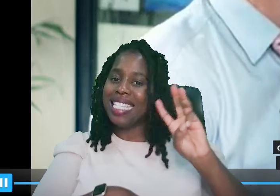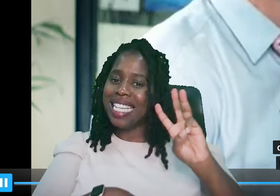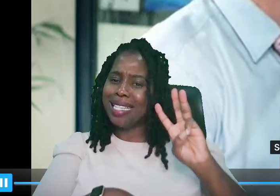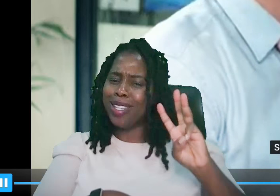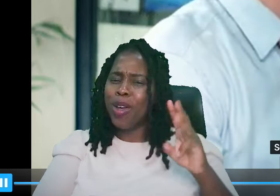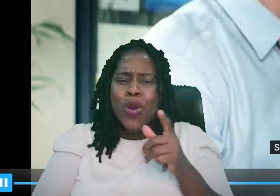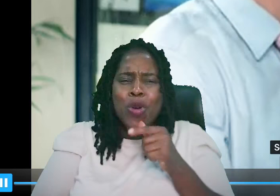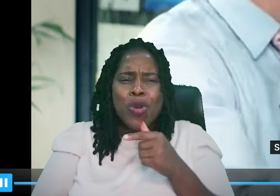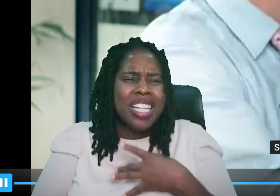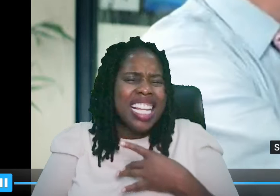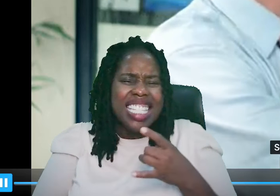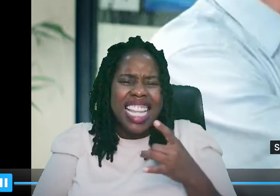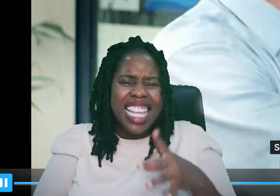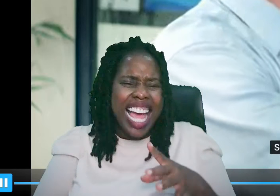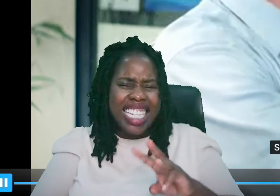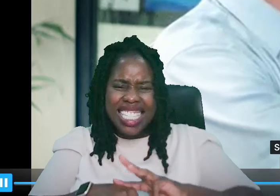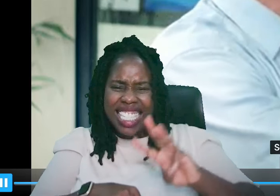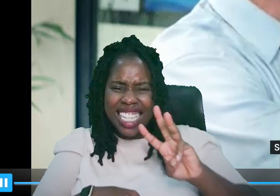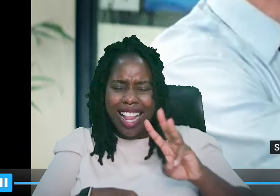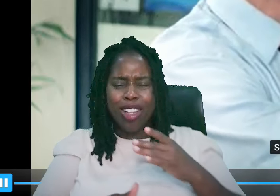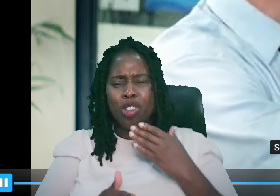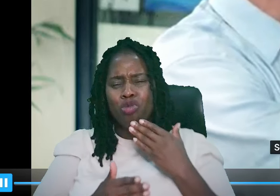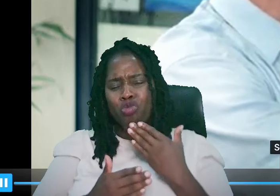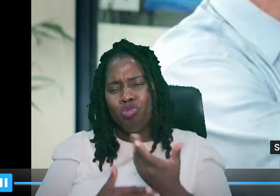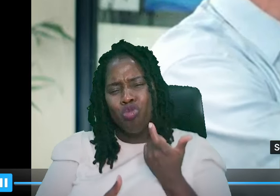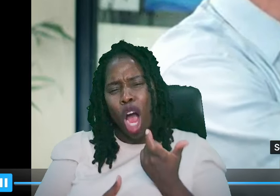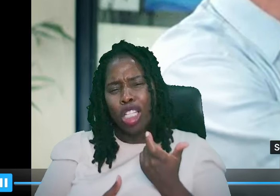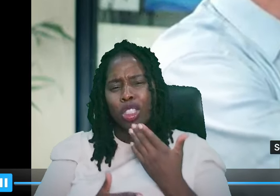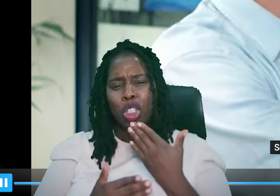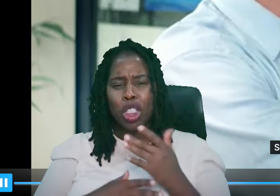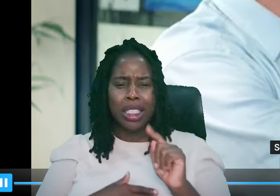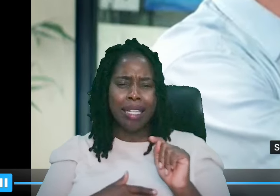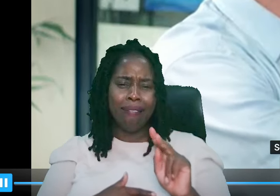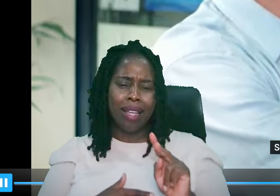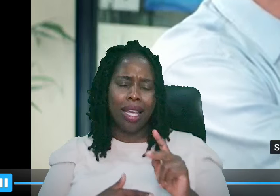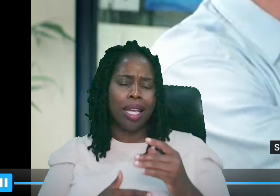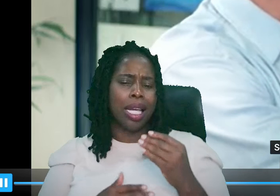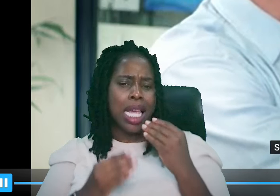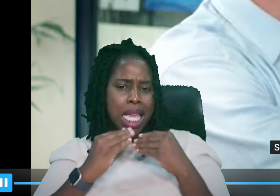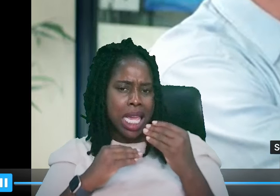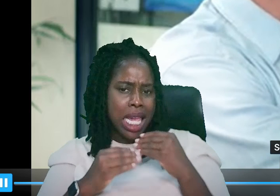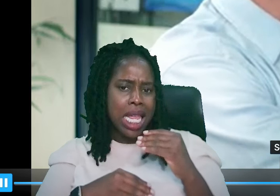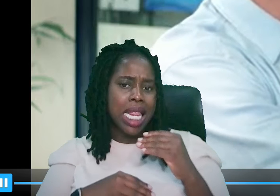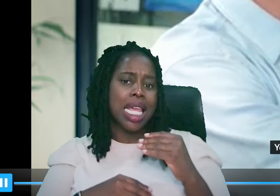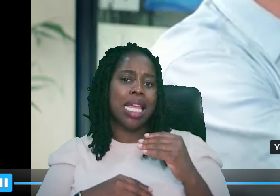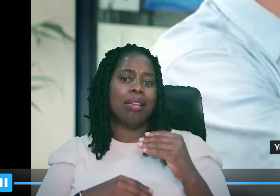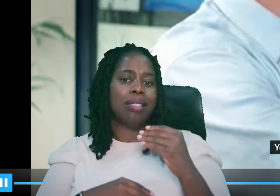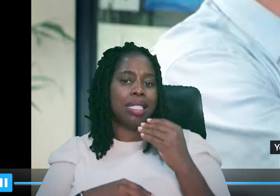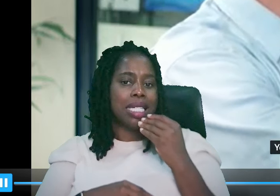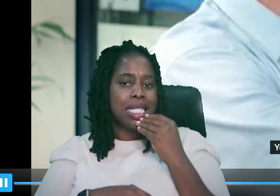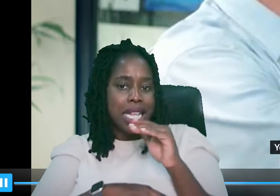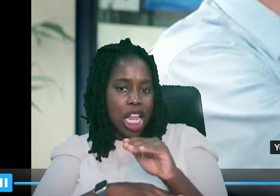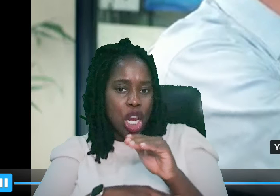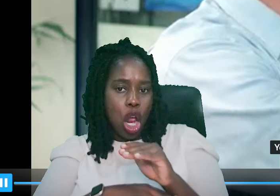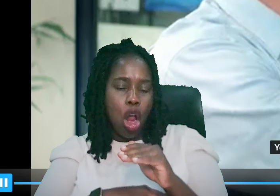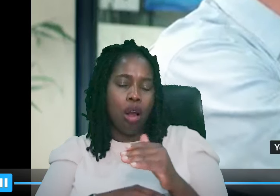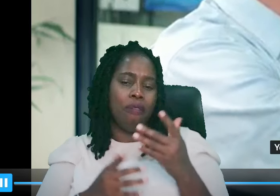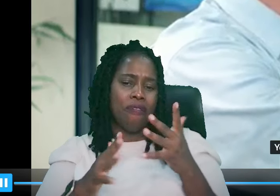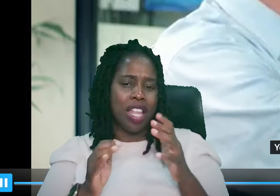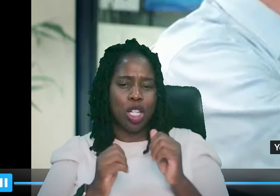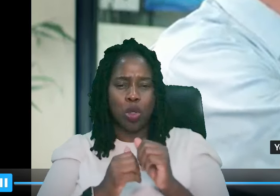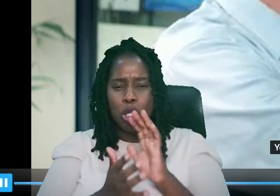6 o'clock? Some good shows come on, you're typically eating dinner, time with the family, you're off from school. Who